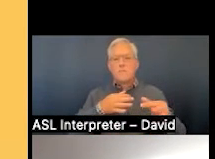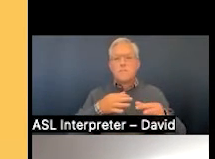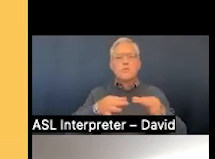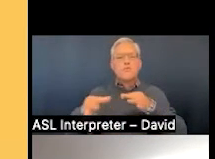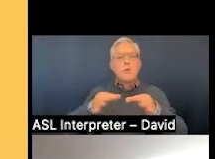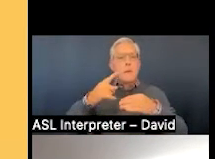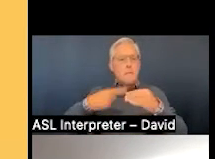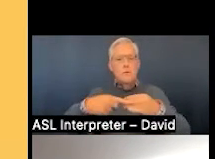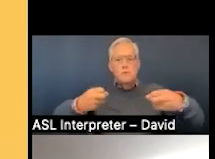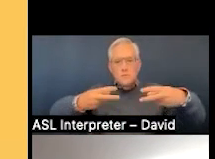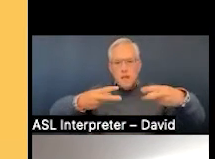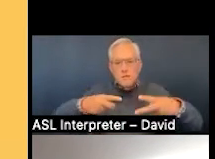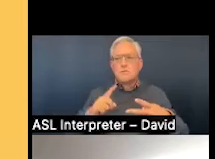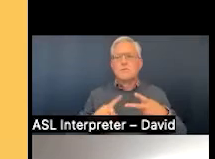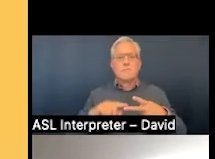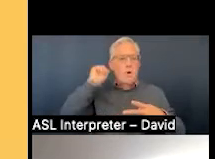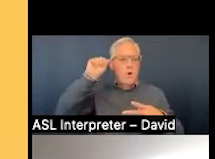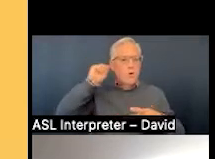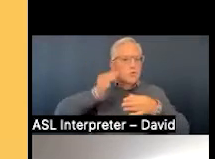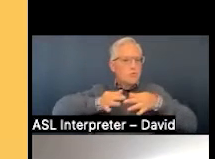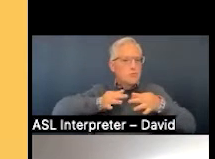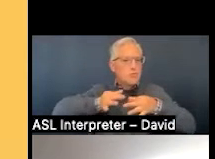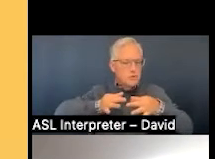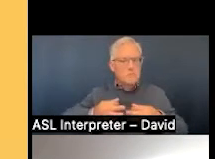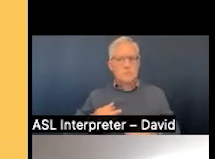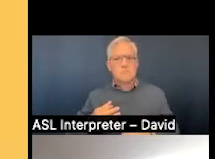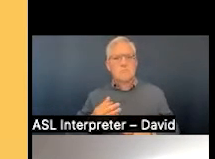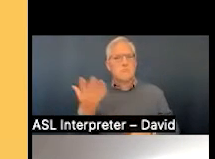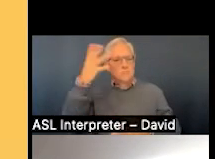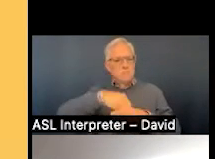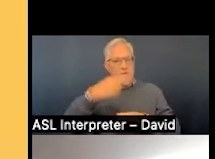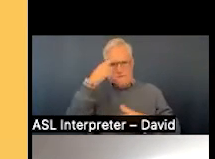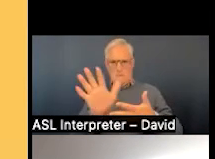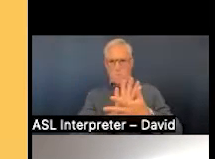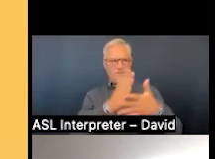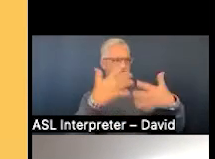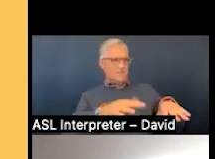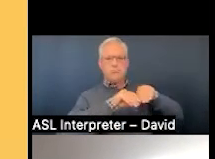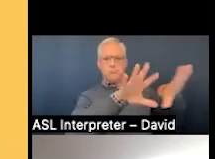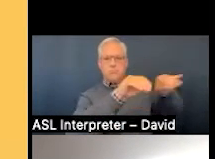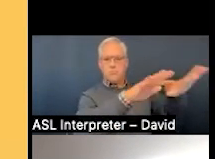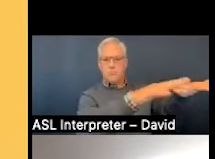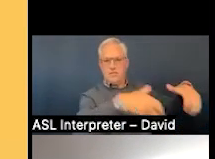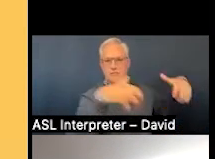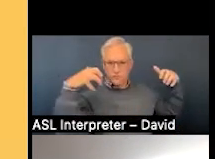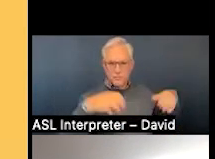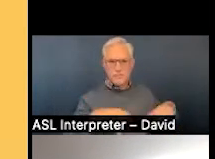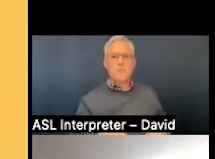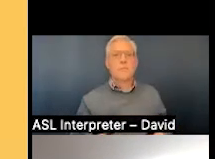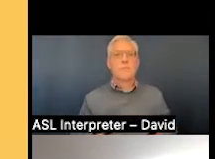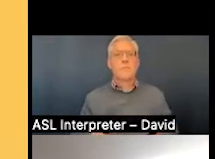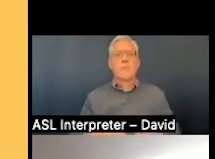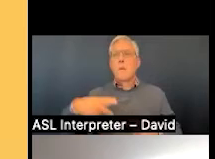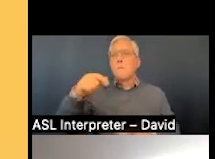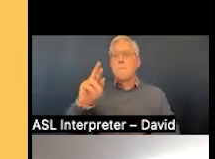and audio description that they've created for films they distribute theatrically. Also Park Circus, who've added details of all the